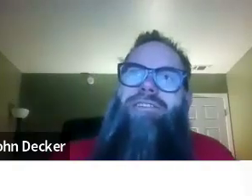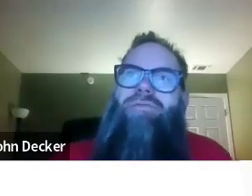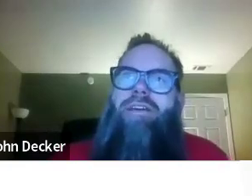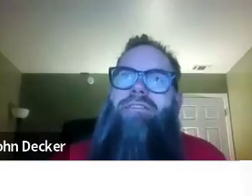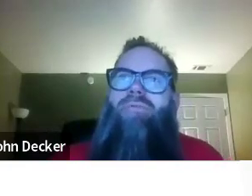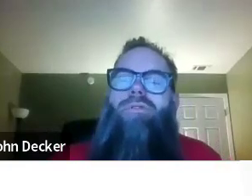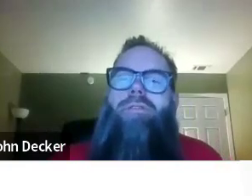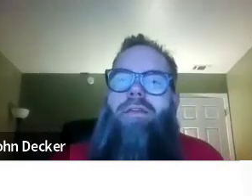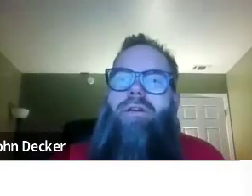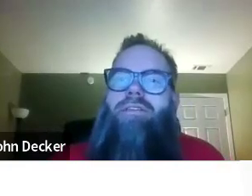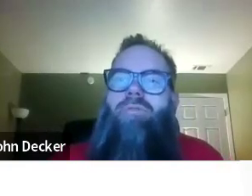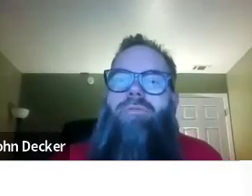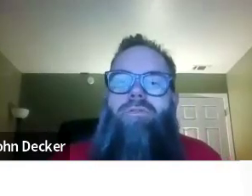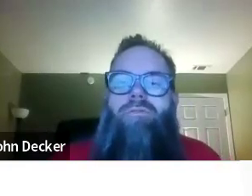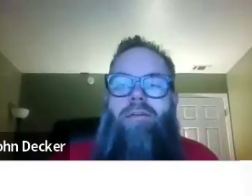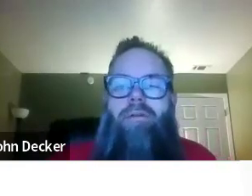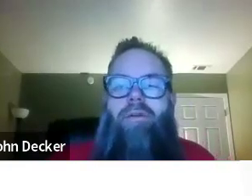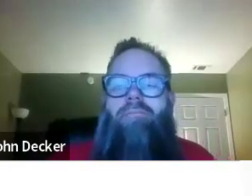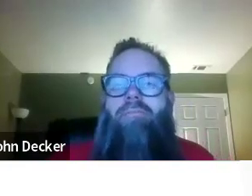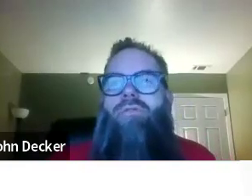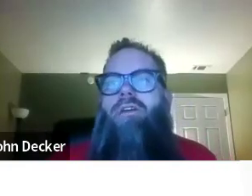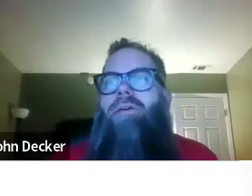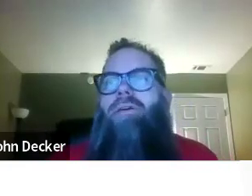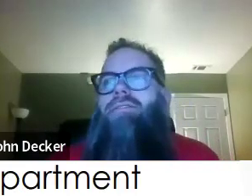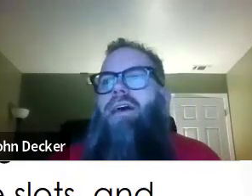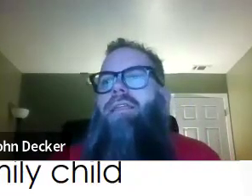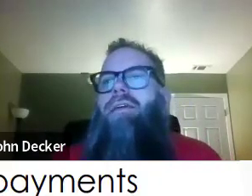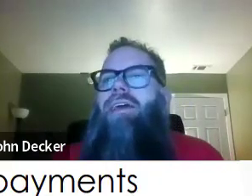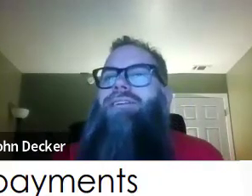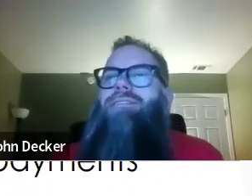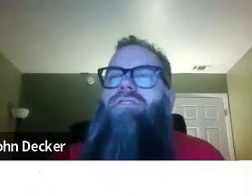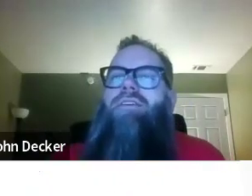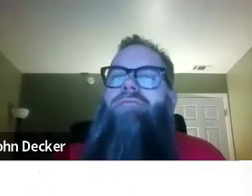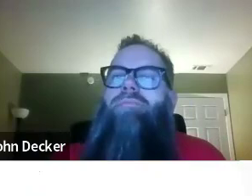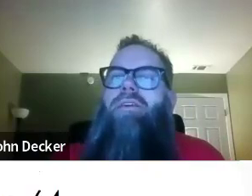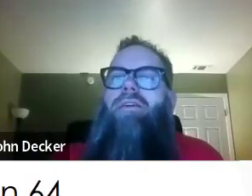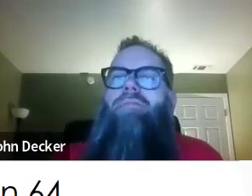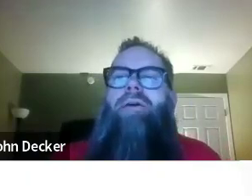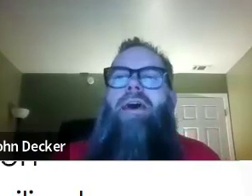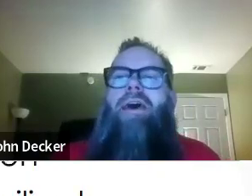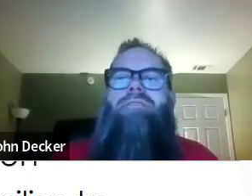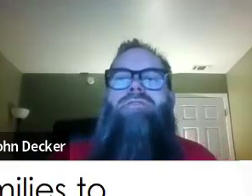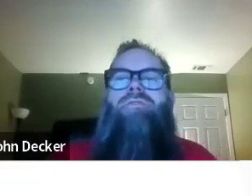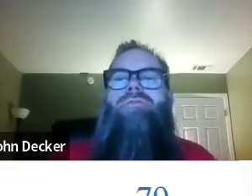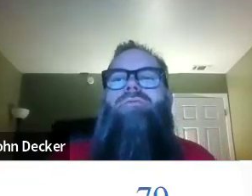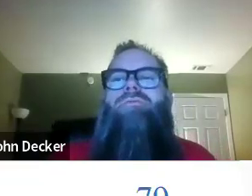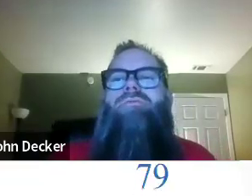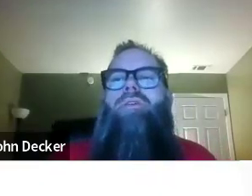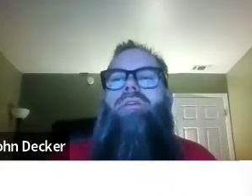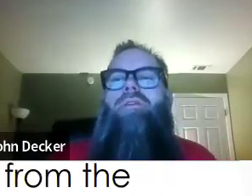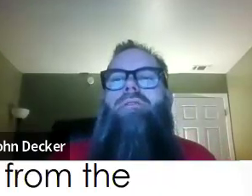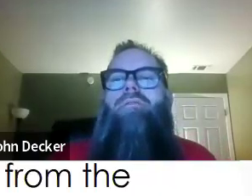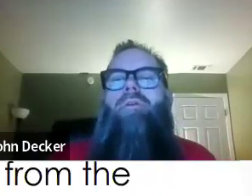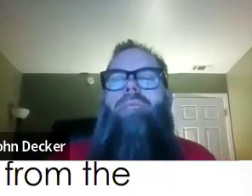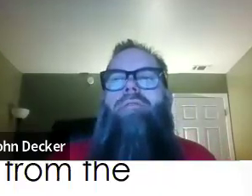past, and again, I just feel like it's important that you guys review like maybe the whole document, is that it doesn't just have to be impacts